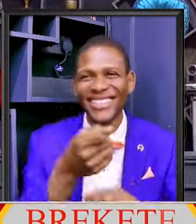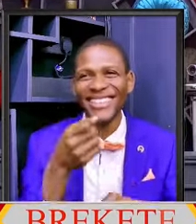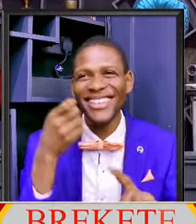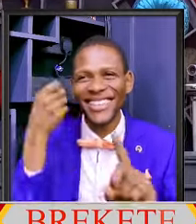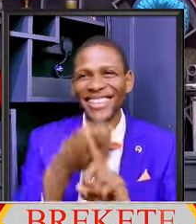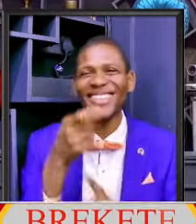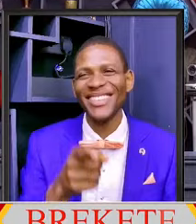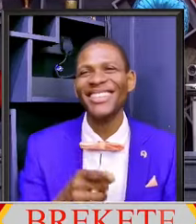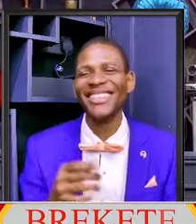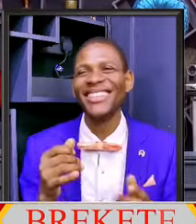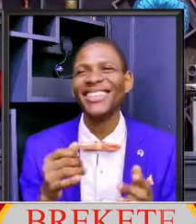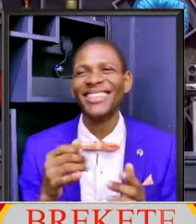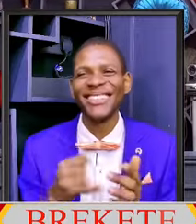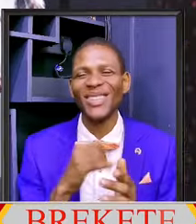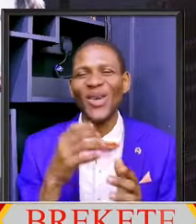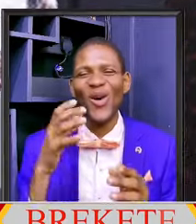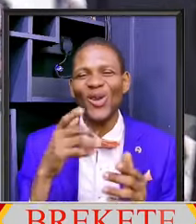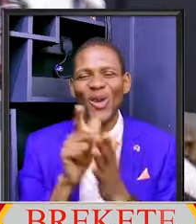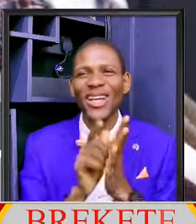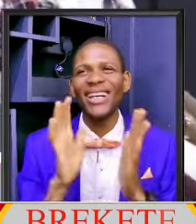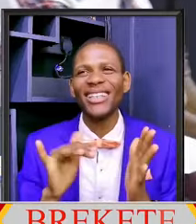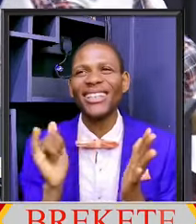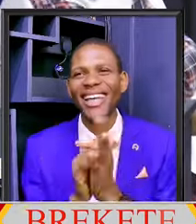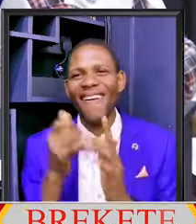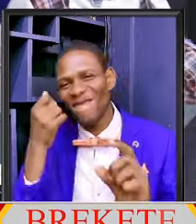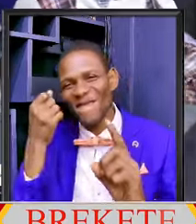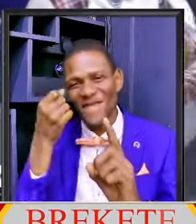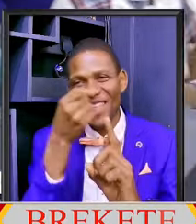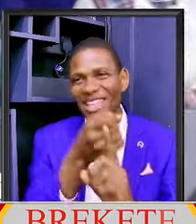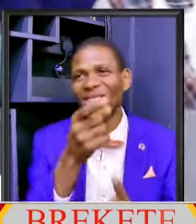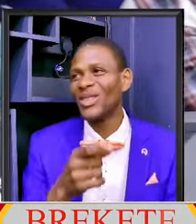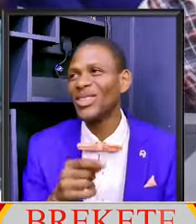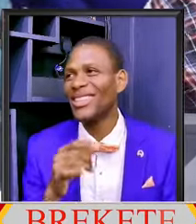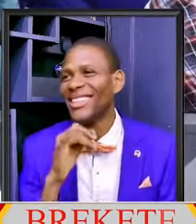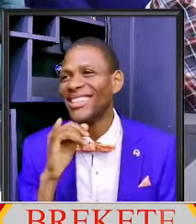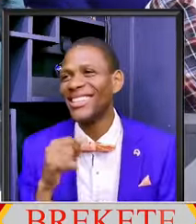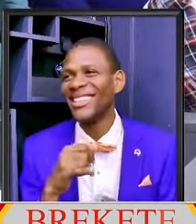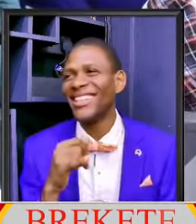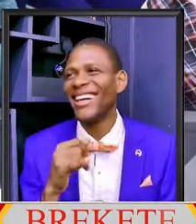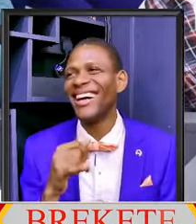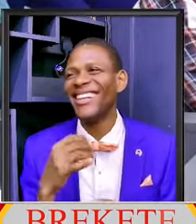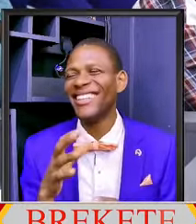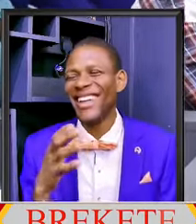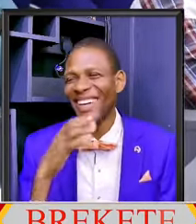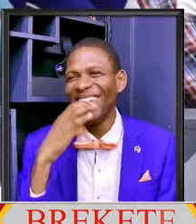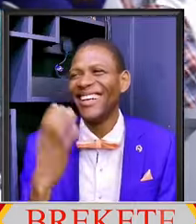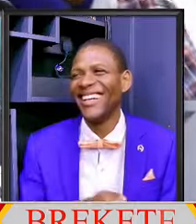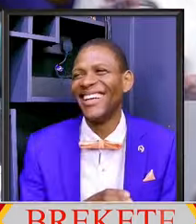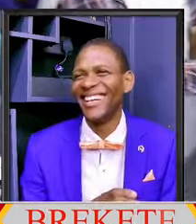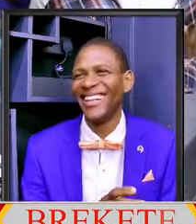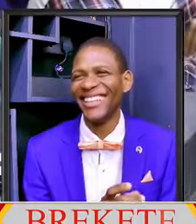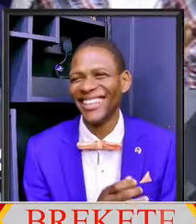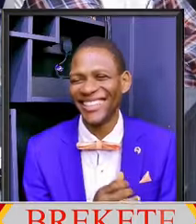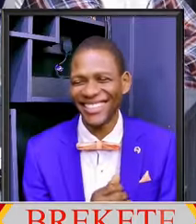Na lawyer. Yeah, is it? Lawyer hit you. Sir, is it hot?